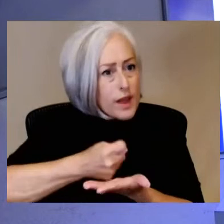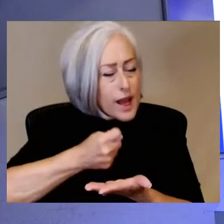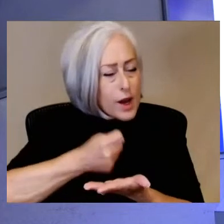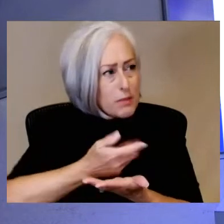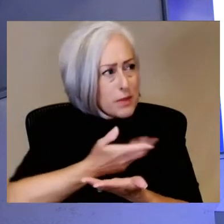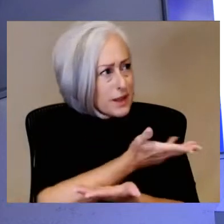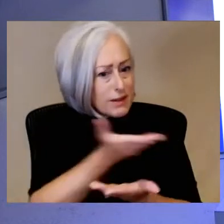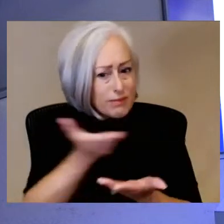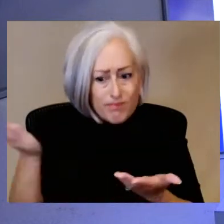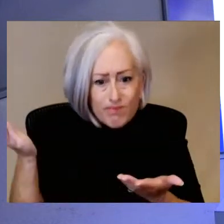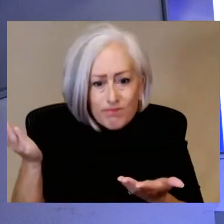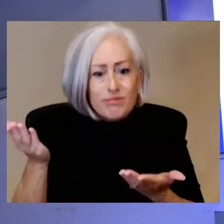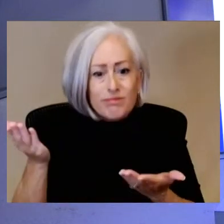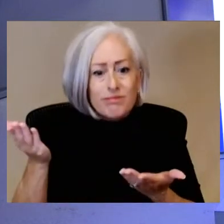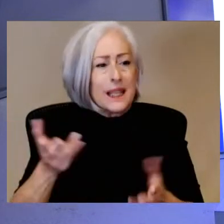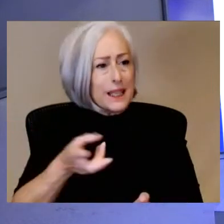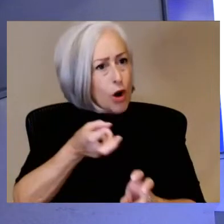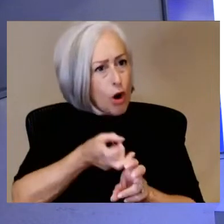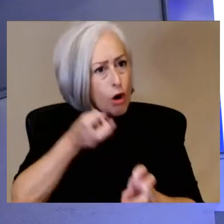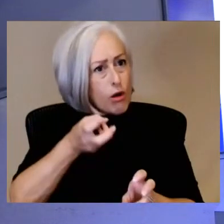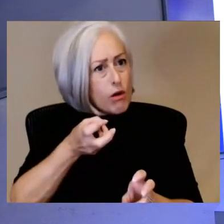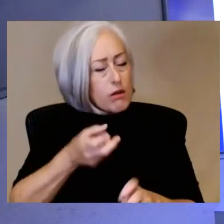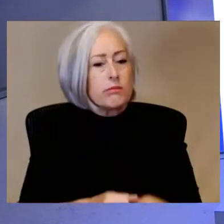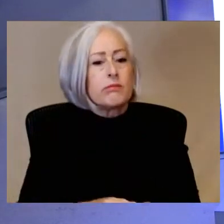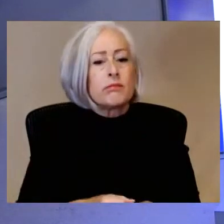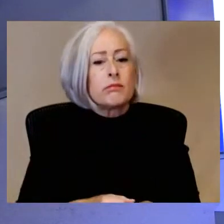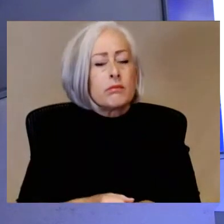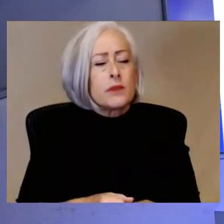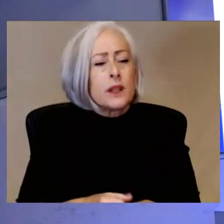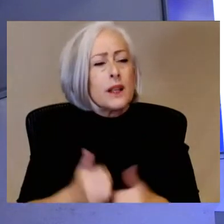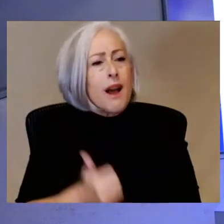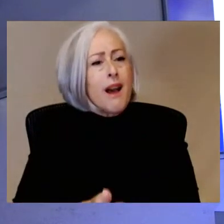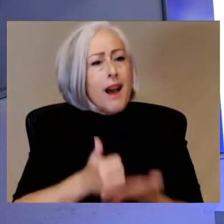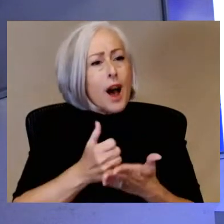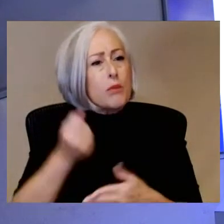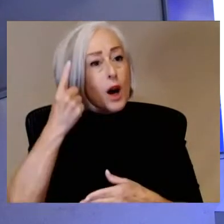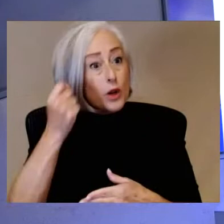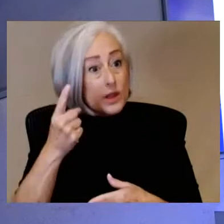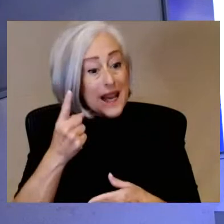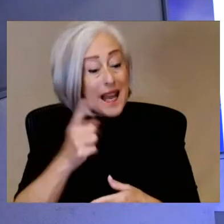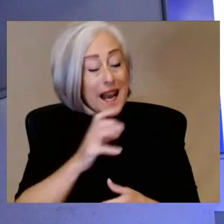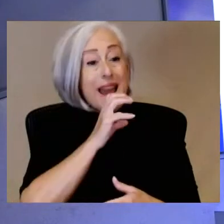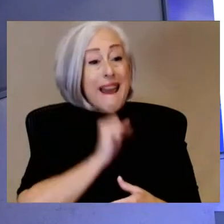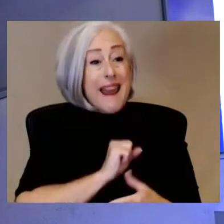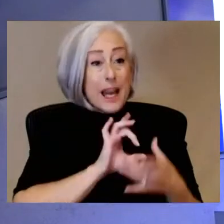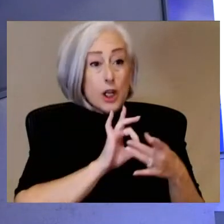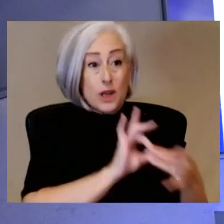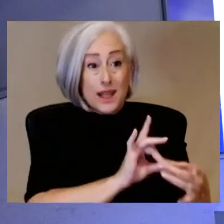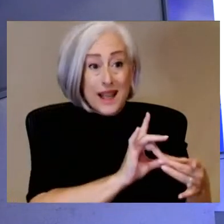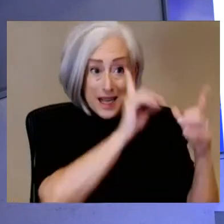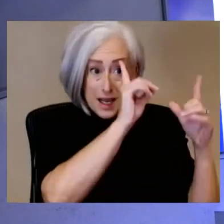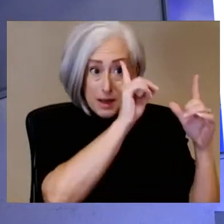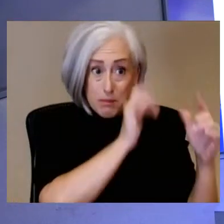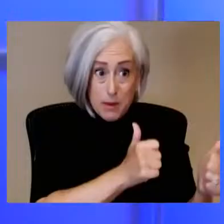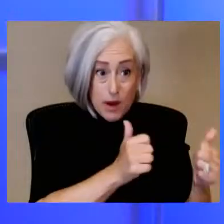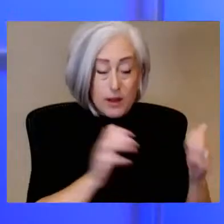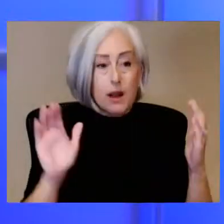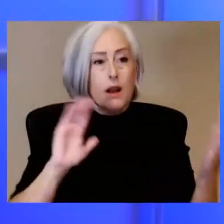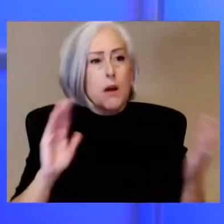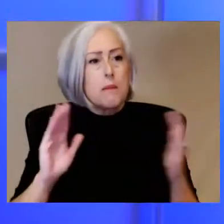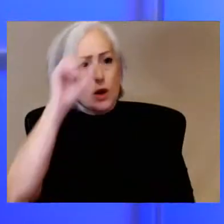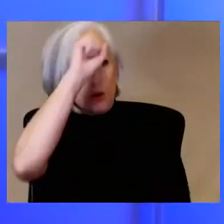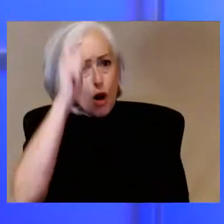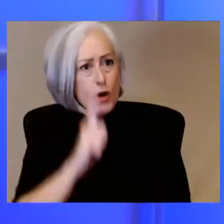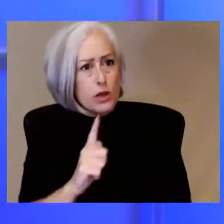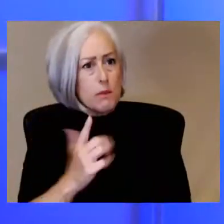us understand what's the difference between normal age-related memory loss and Alzheimer's. Yeah, well, I mean, that's a big question,